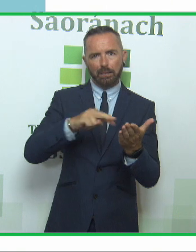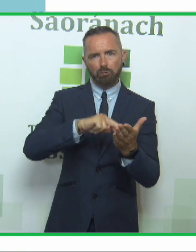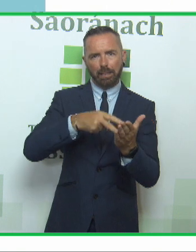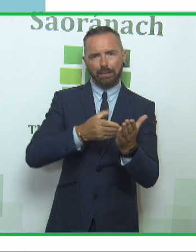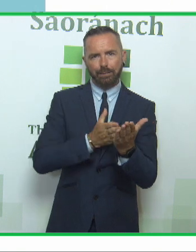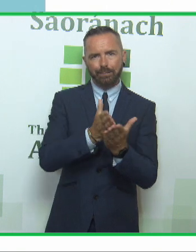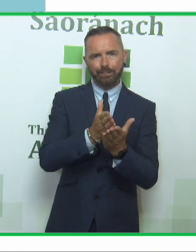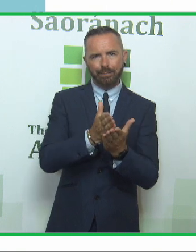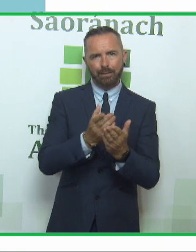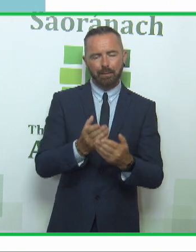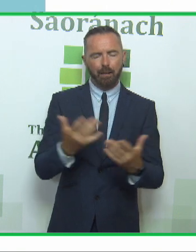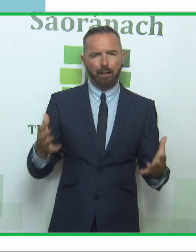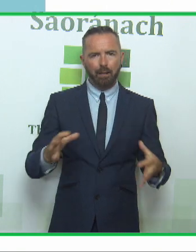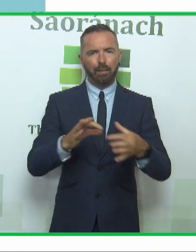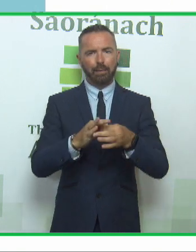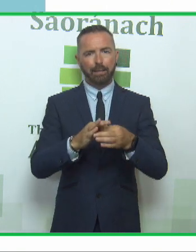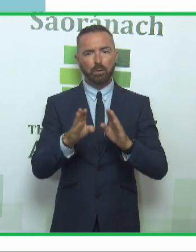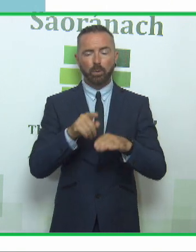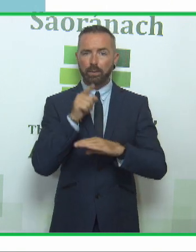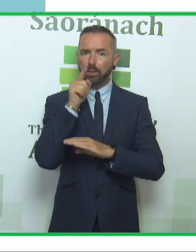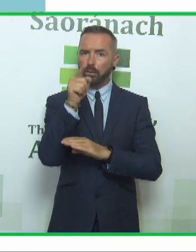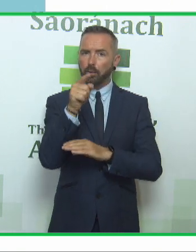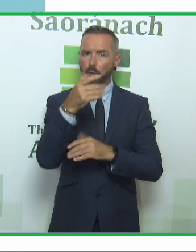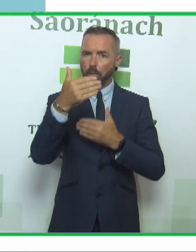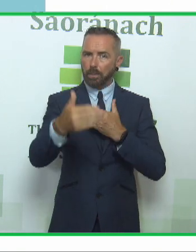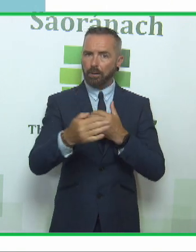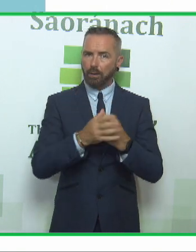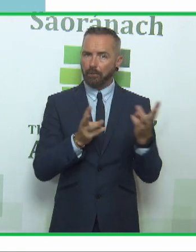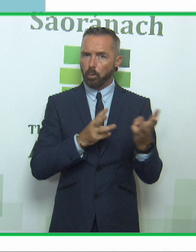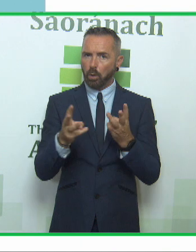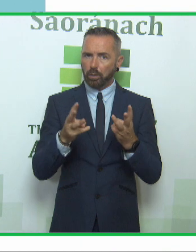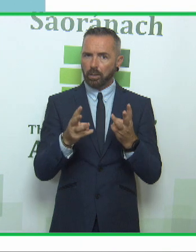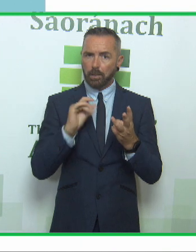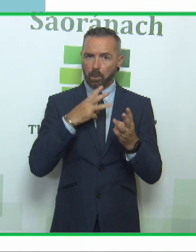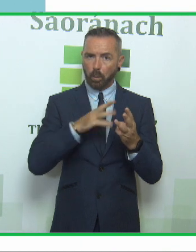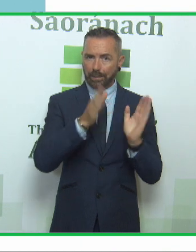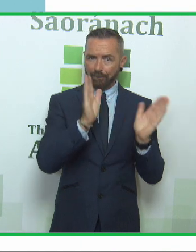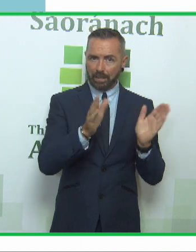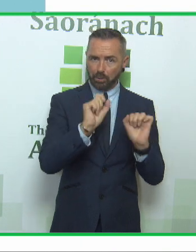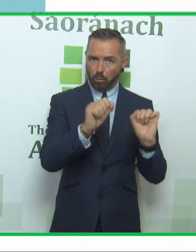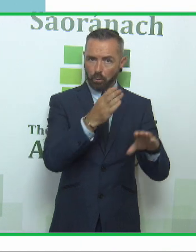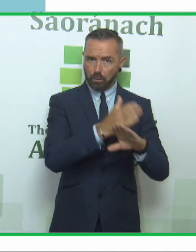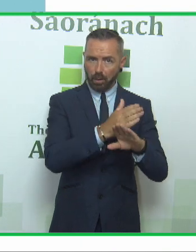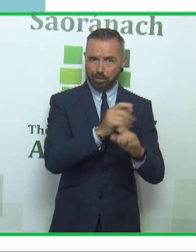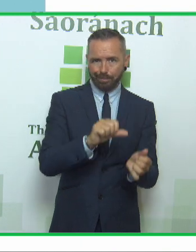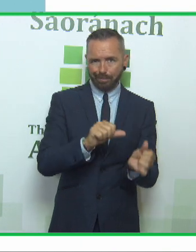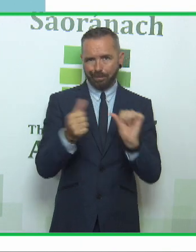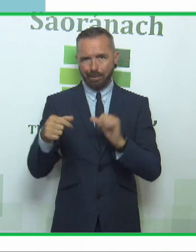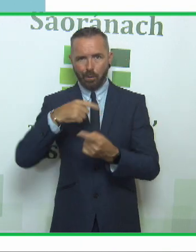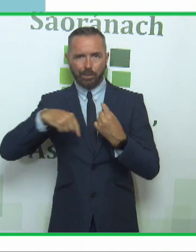which coincides nicely with your period of work and the timeline outlined earlier